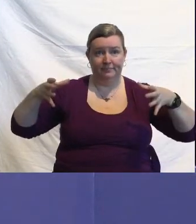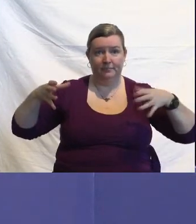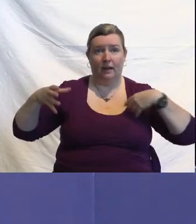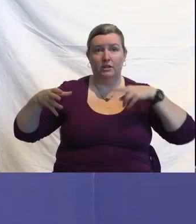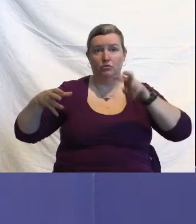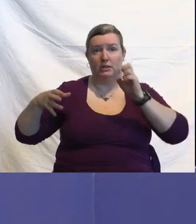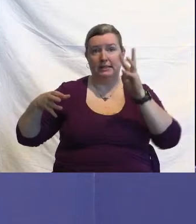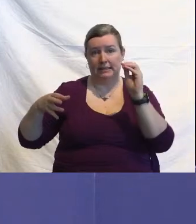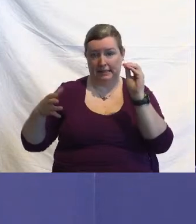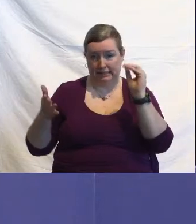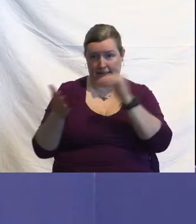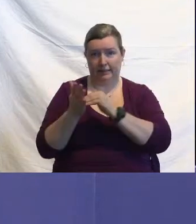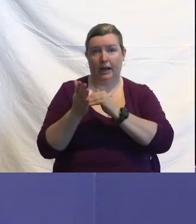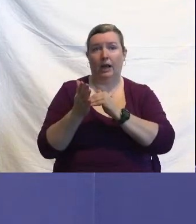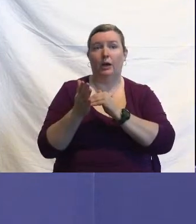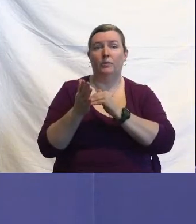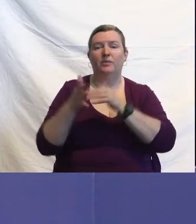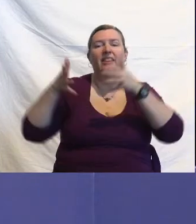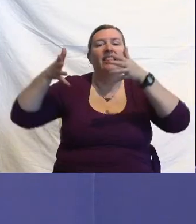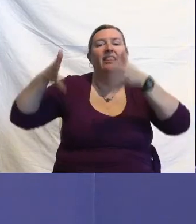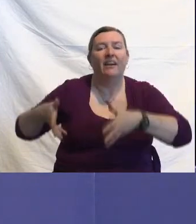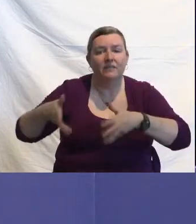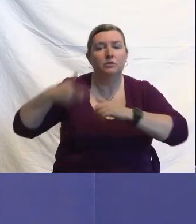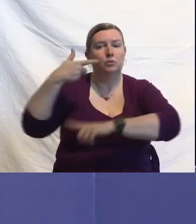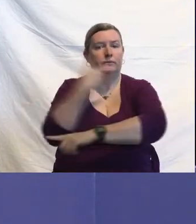260,000 left to get vaccinated.